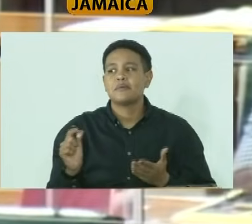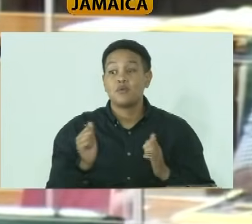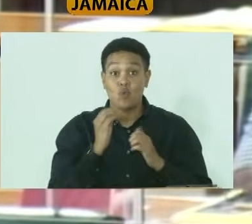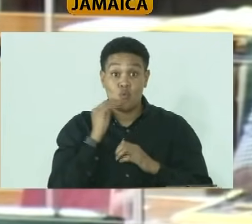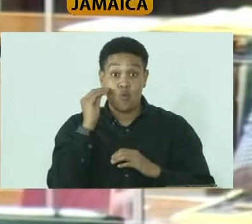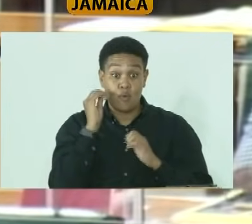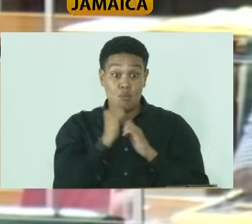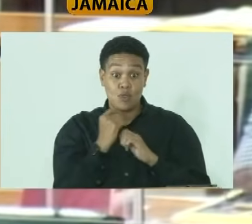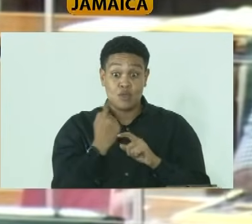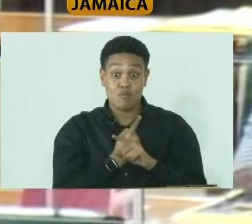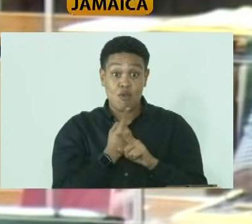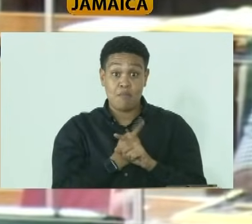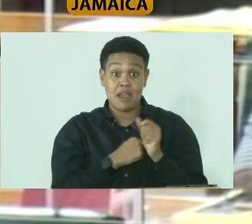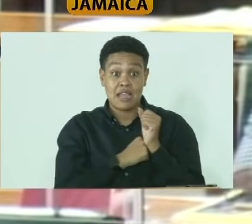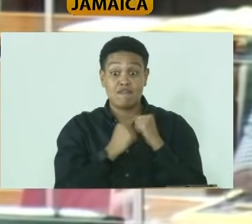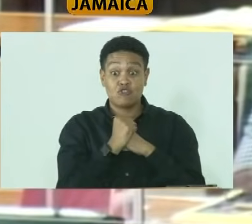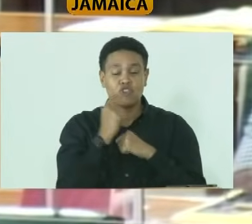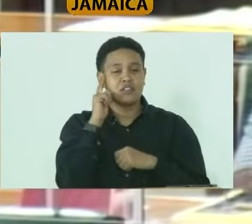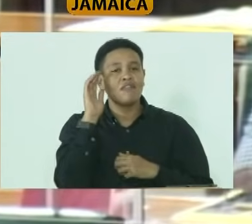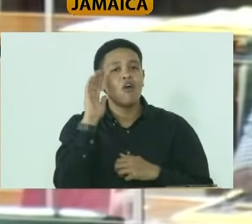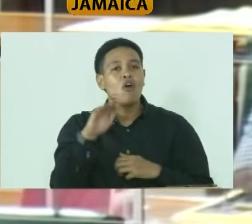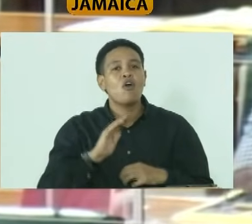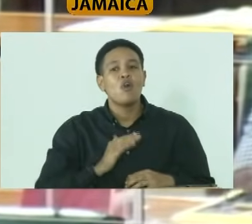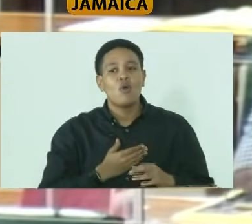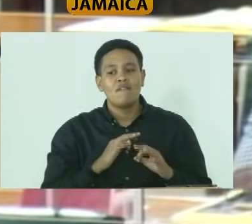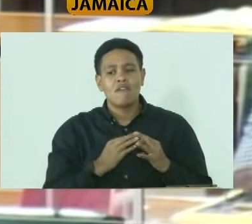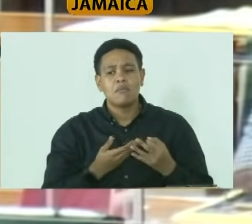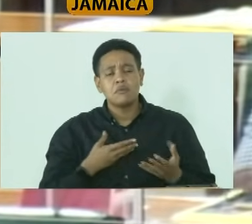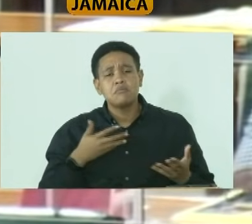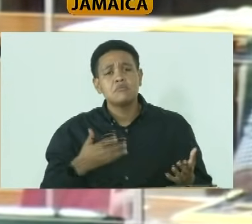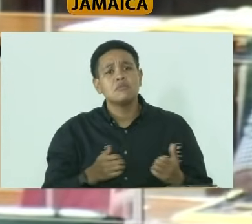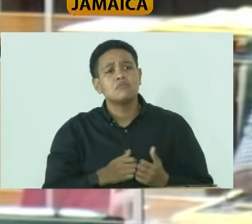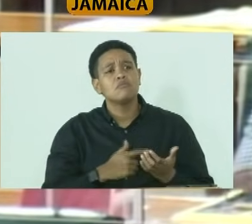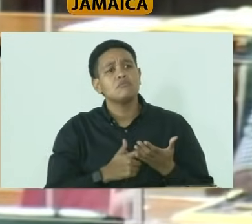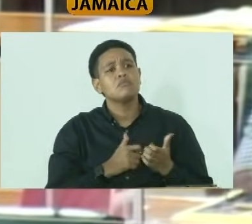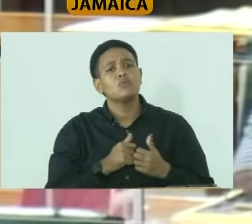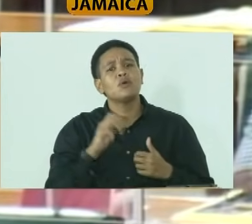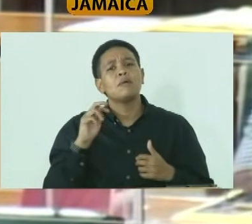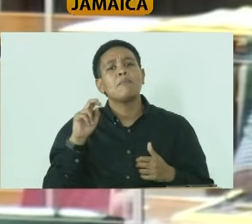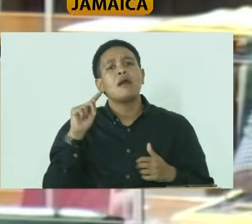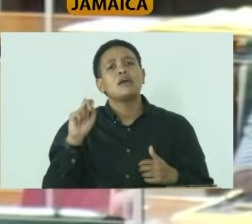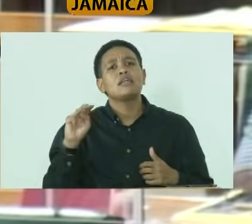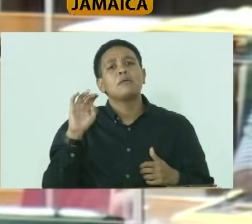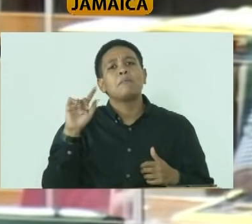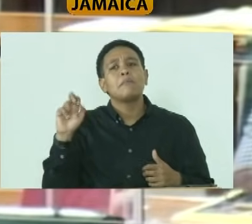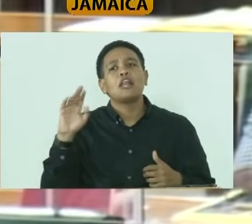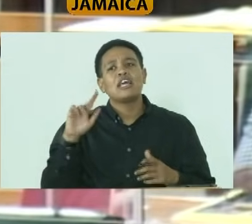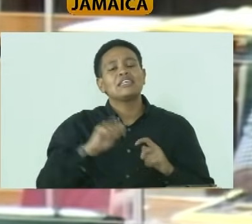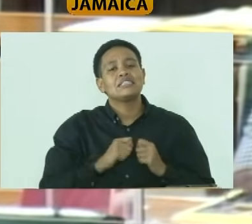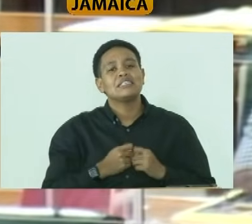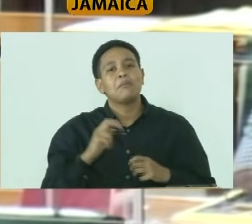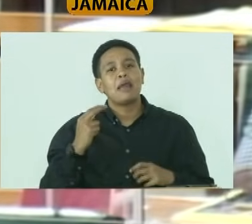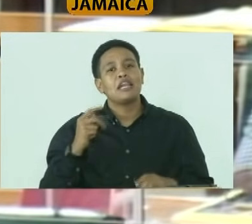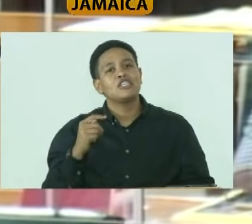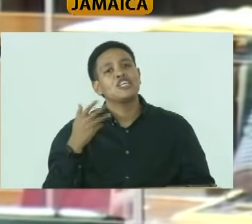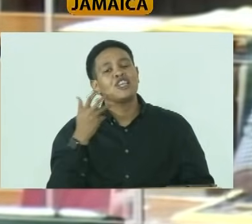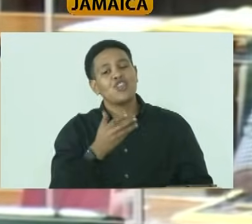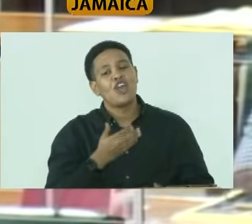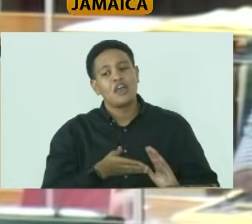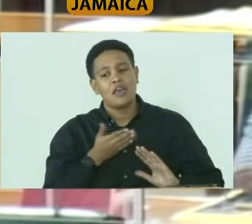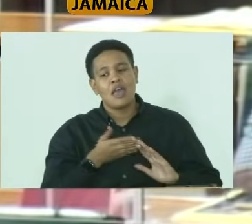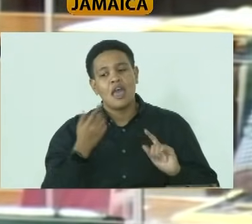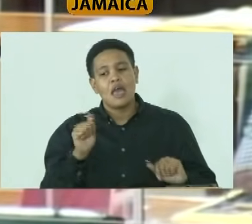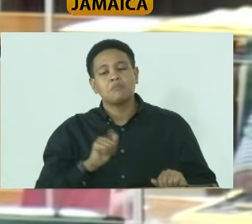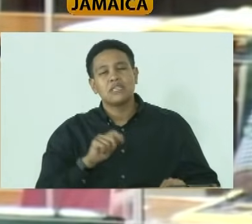proper infrastructure for all our families. I have been in discussions with Mr. Martin Miller and his team at the NHT, and I